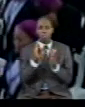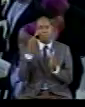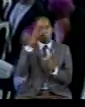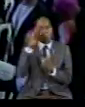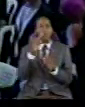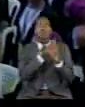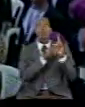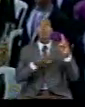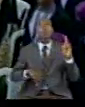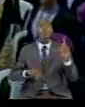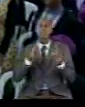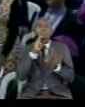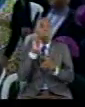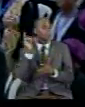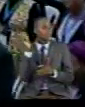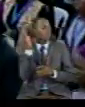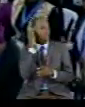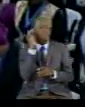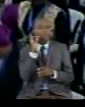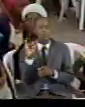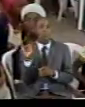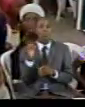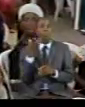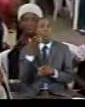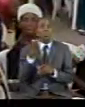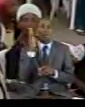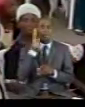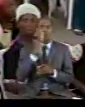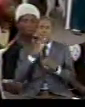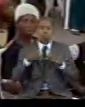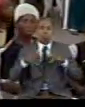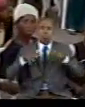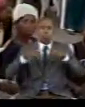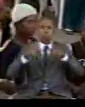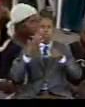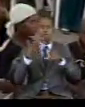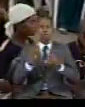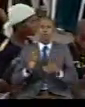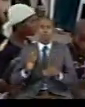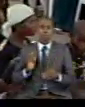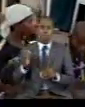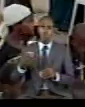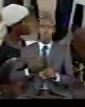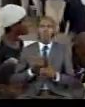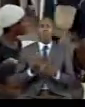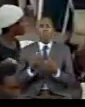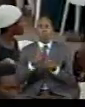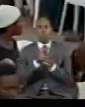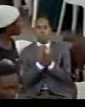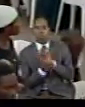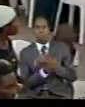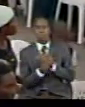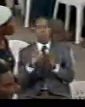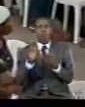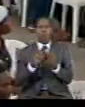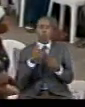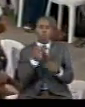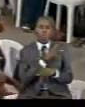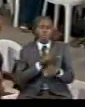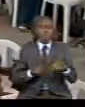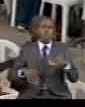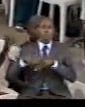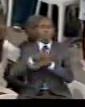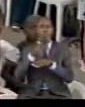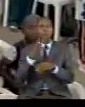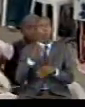Let's pray. There will be multitude of souls turning to the kingdom of God globally in